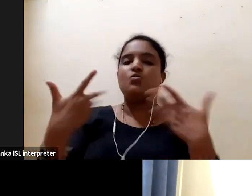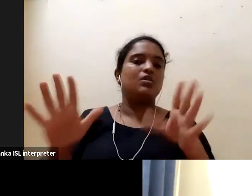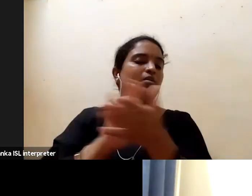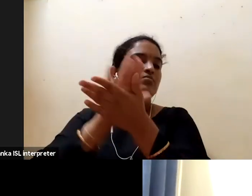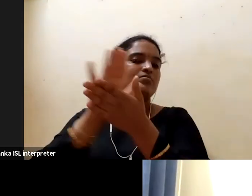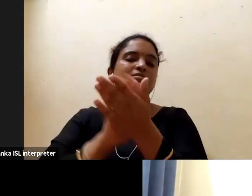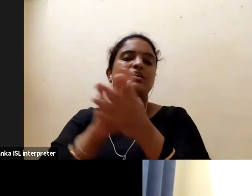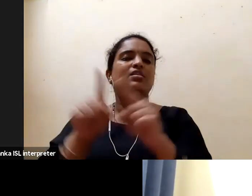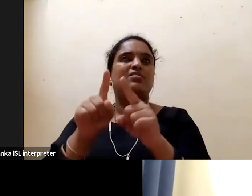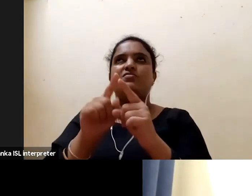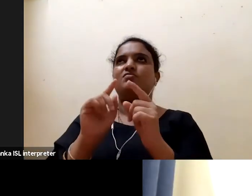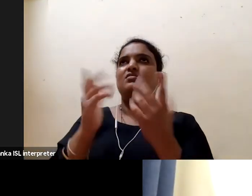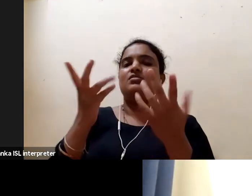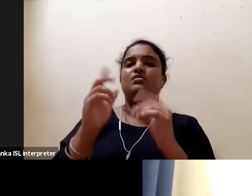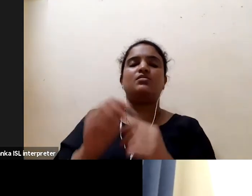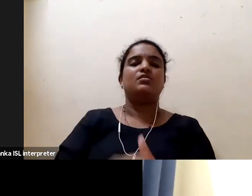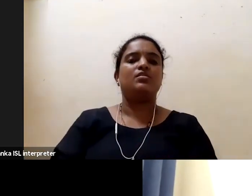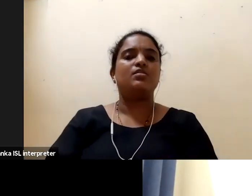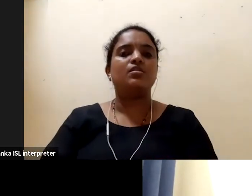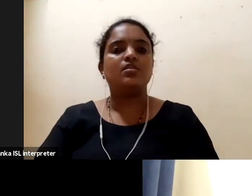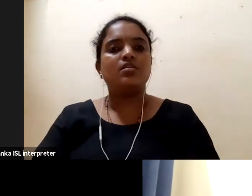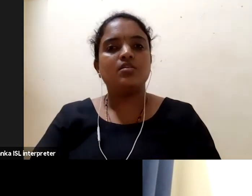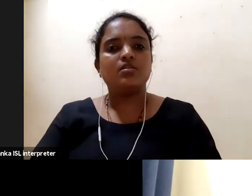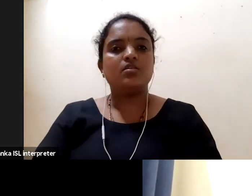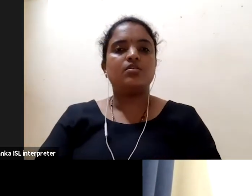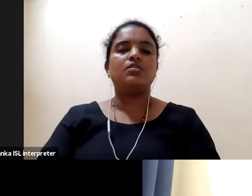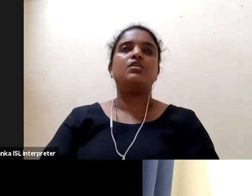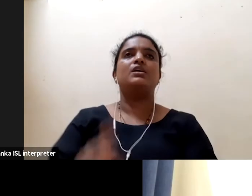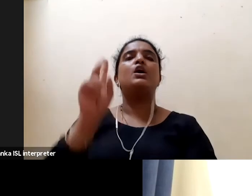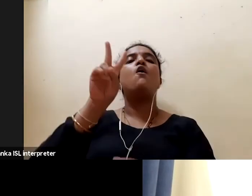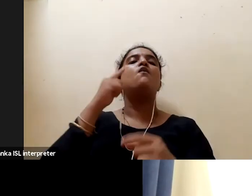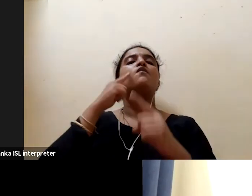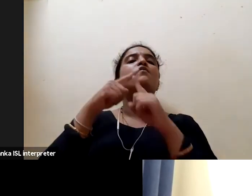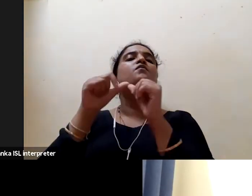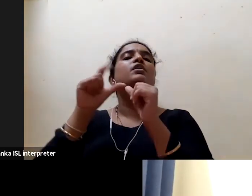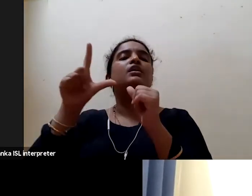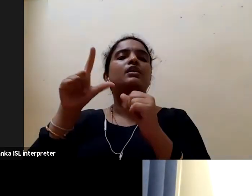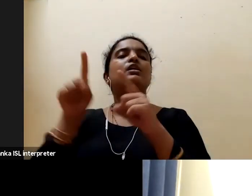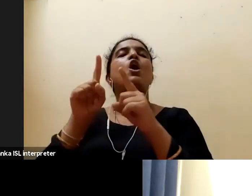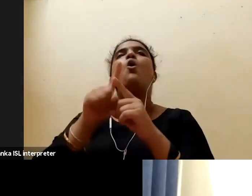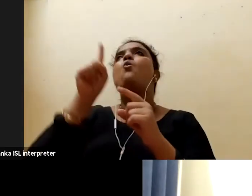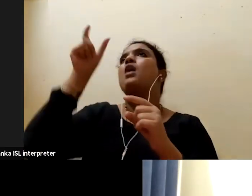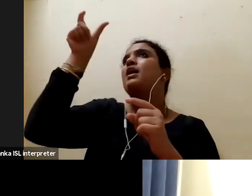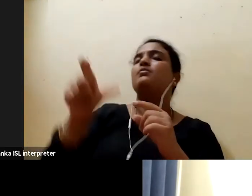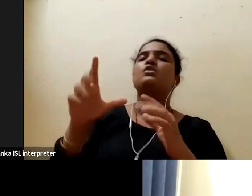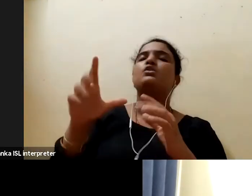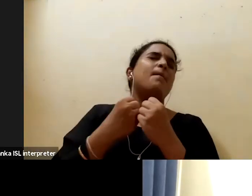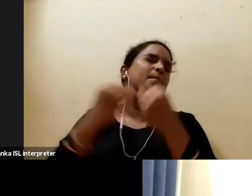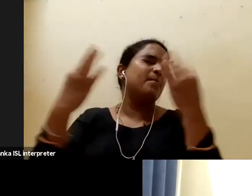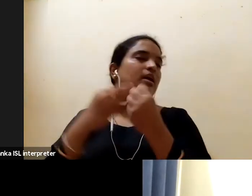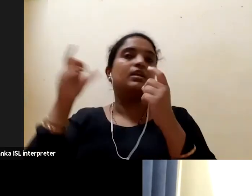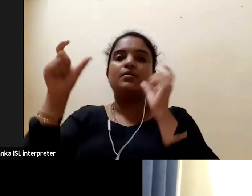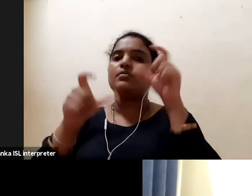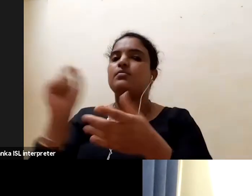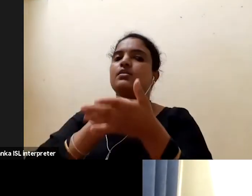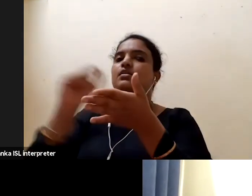a touching, beautiful piece. So Vittles writes about a lot of, they call in different writers. So it's not just one person. You get to read a variety of